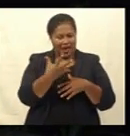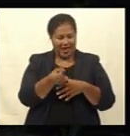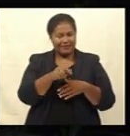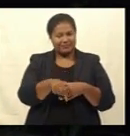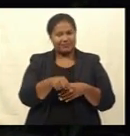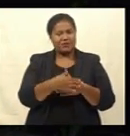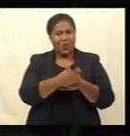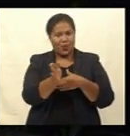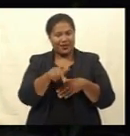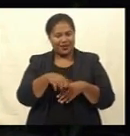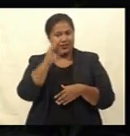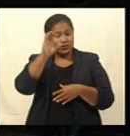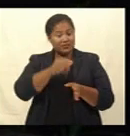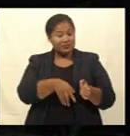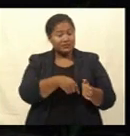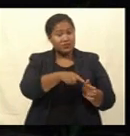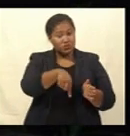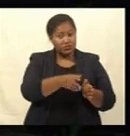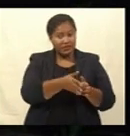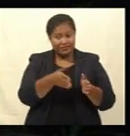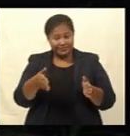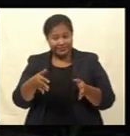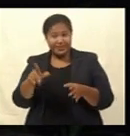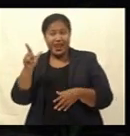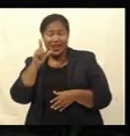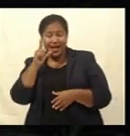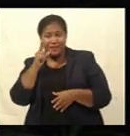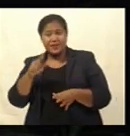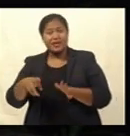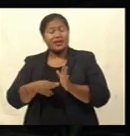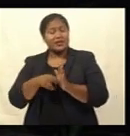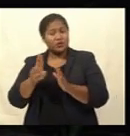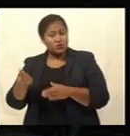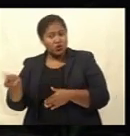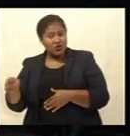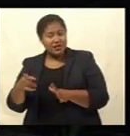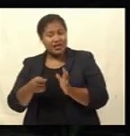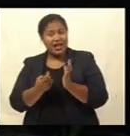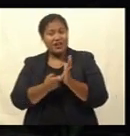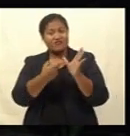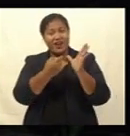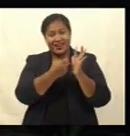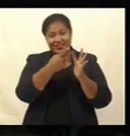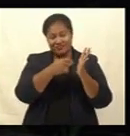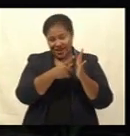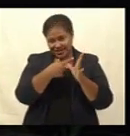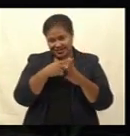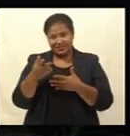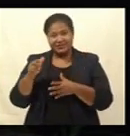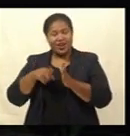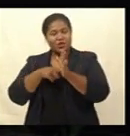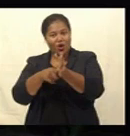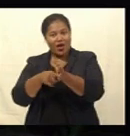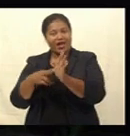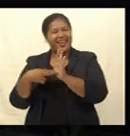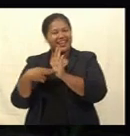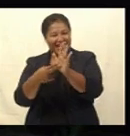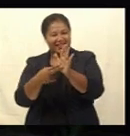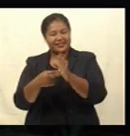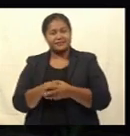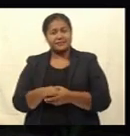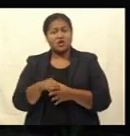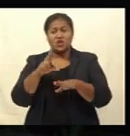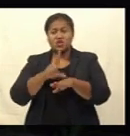country. This includes Suba, Lami, Nosori, Rakiraki, Lautoka and Nandi. Now, Dr. James Fong is urging